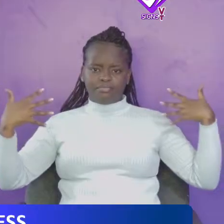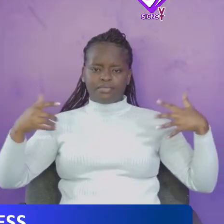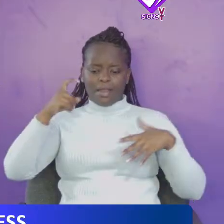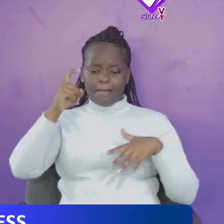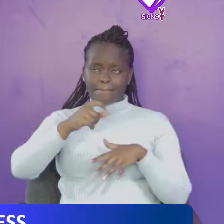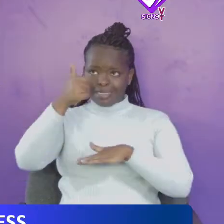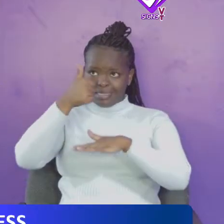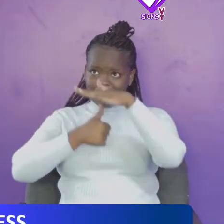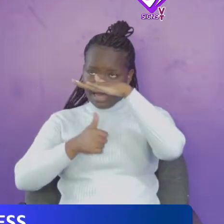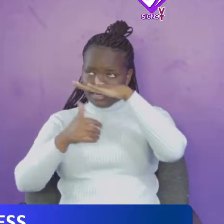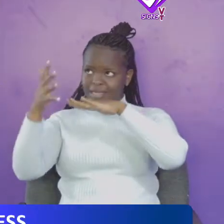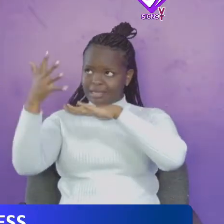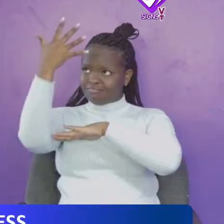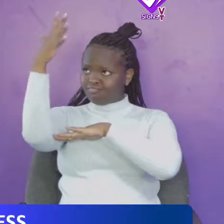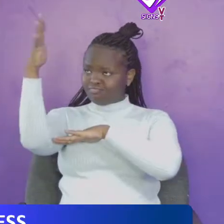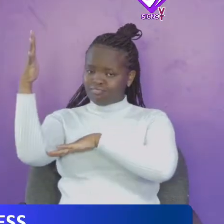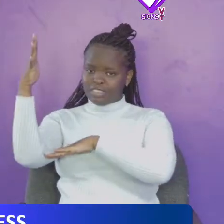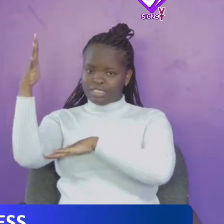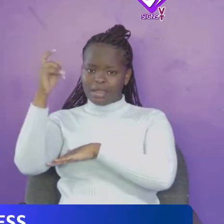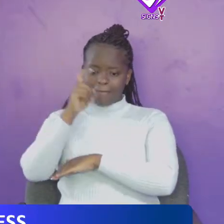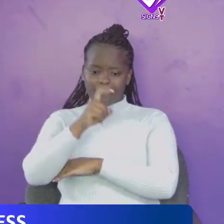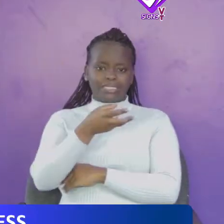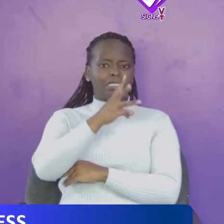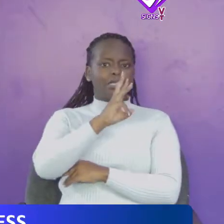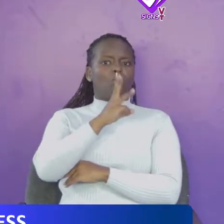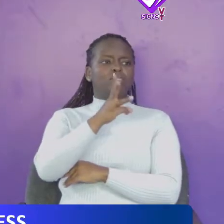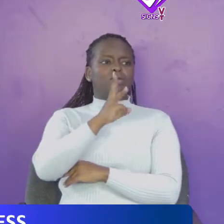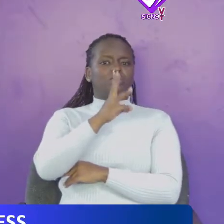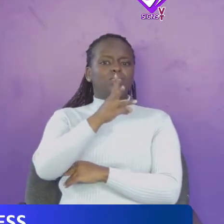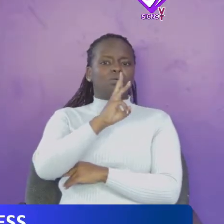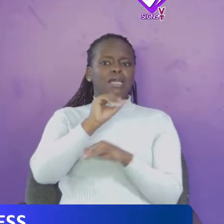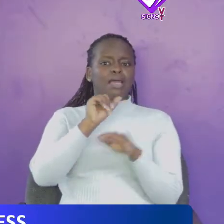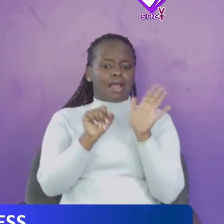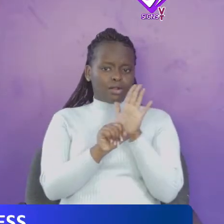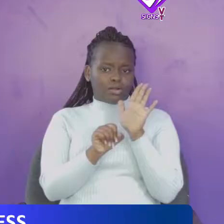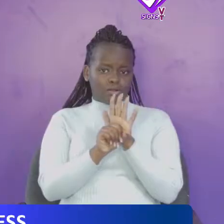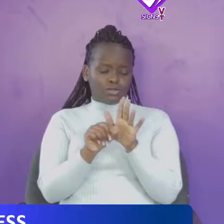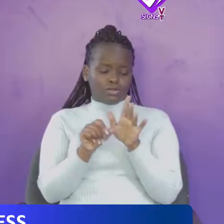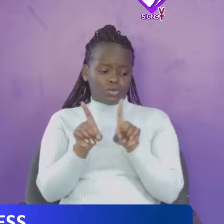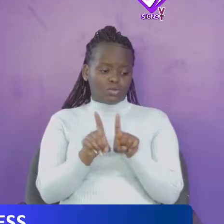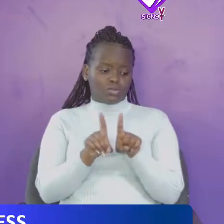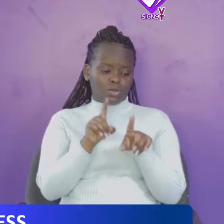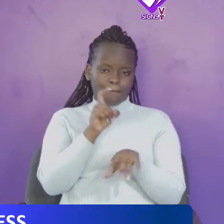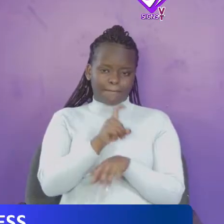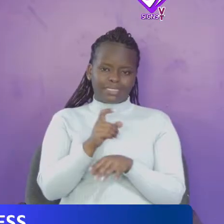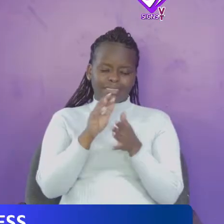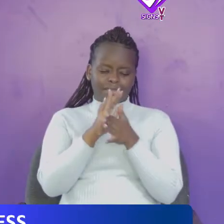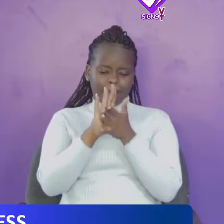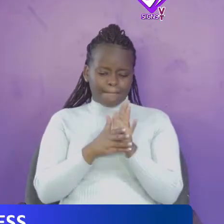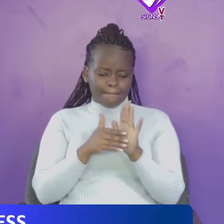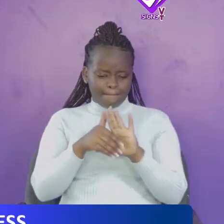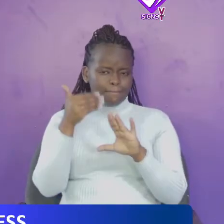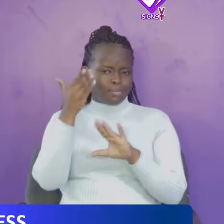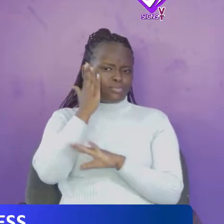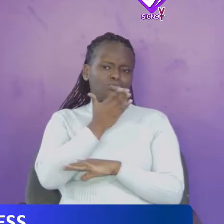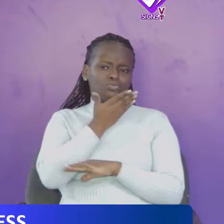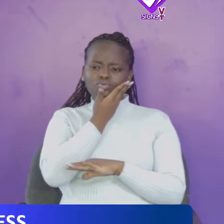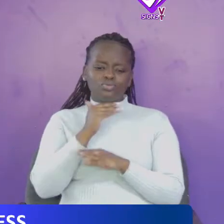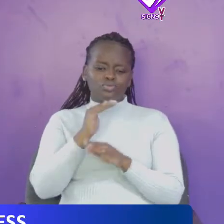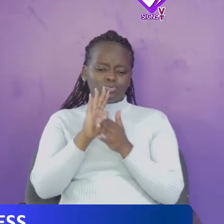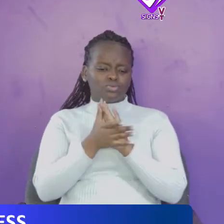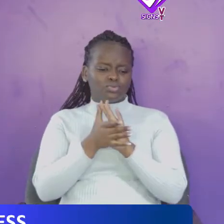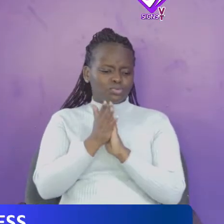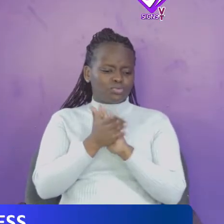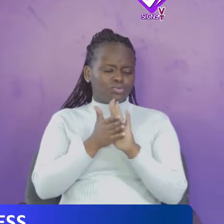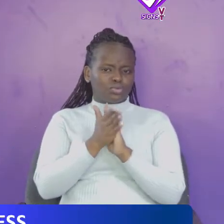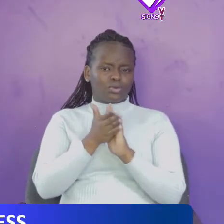shade. He has to hydrate a lot. And on top of that, he also has to moisturize a lot because he's losing a lot of moisture. Even